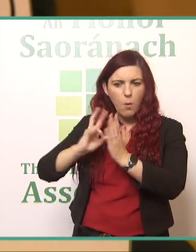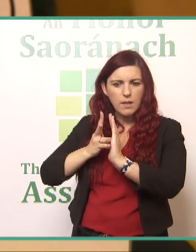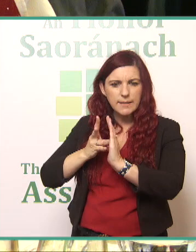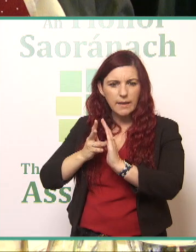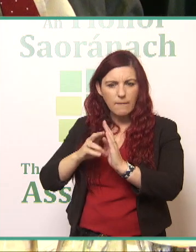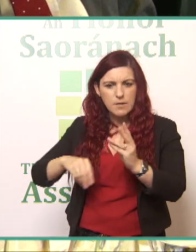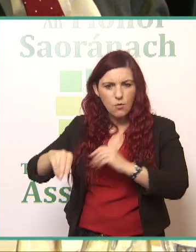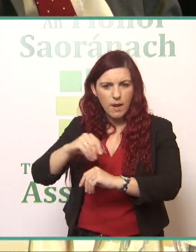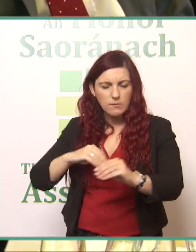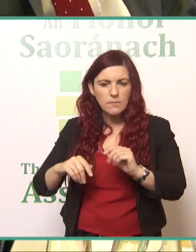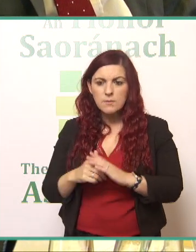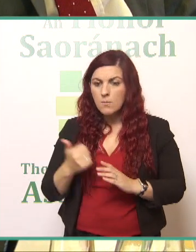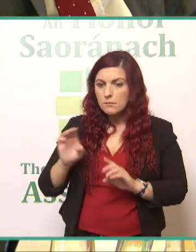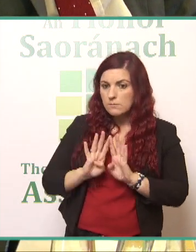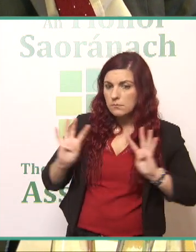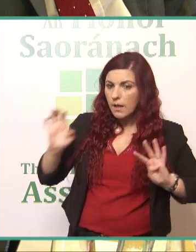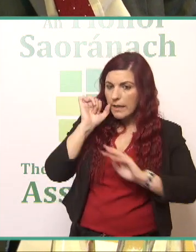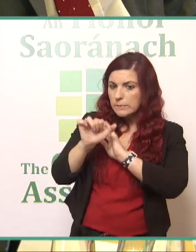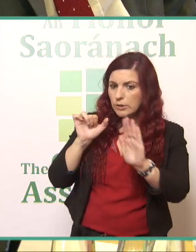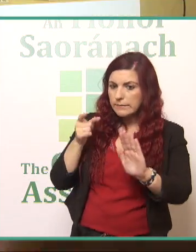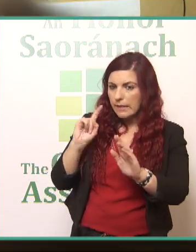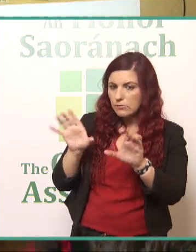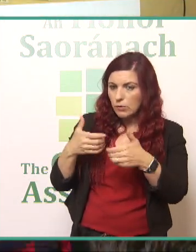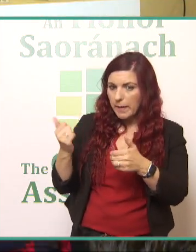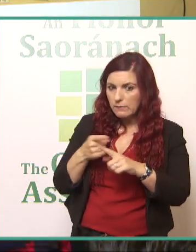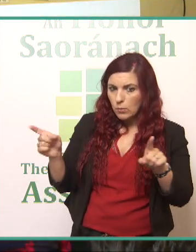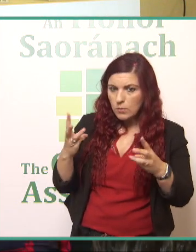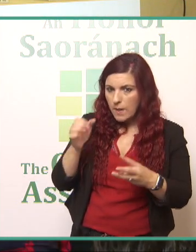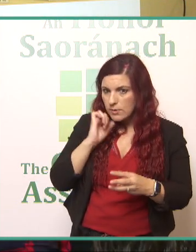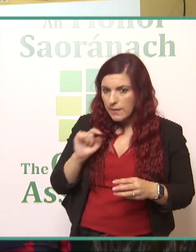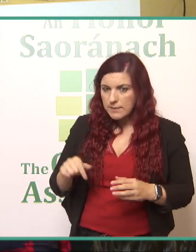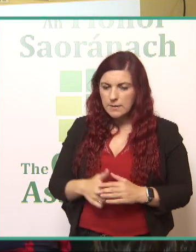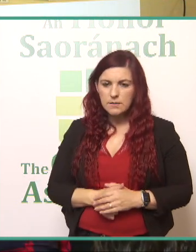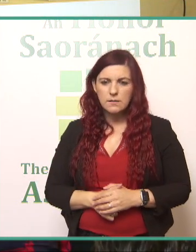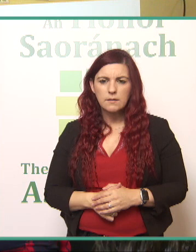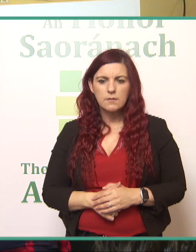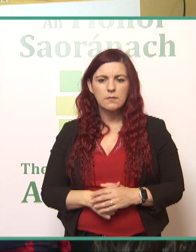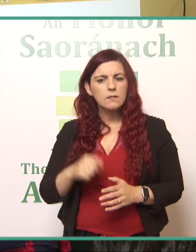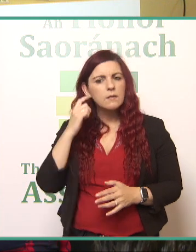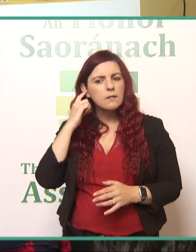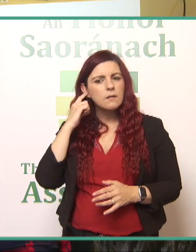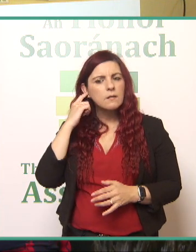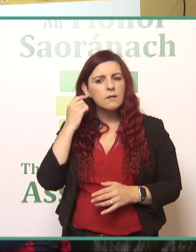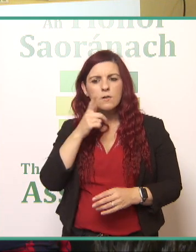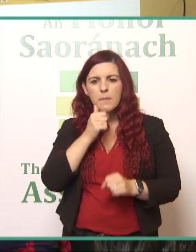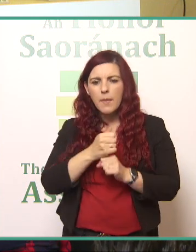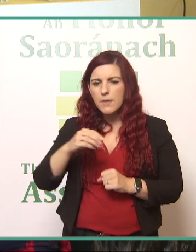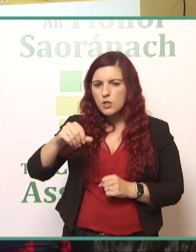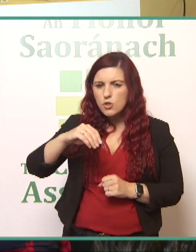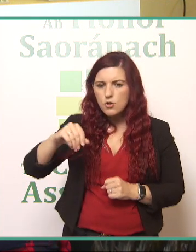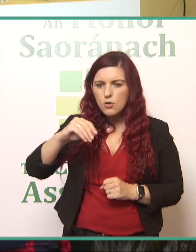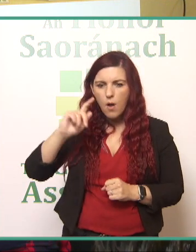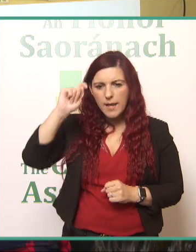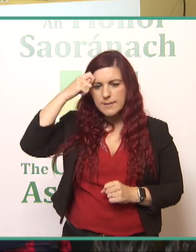the EAG, the Expert Advisory Group, would like to take those? Sure, I can start. On the soil testing side at the moment,